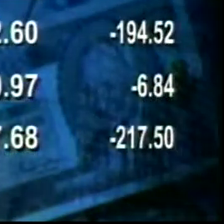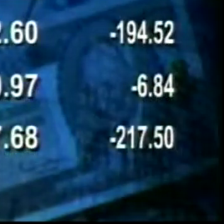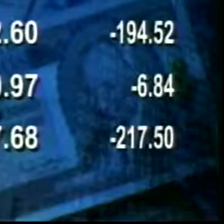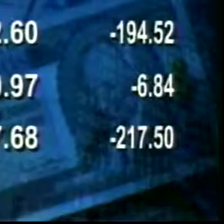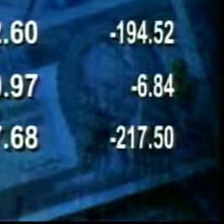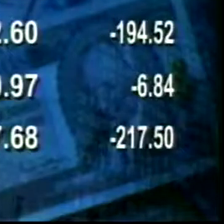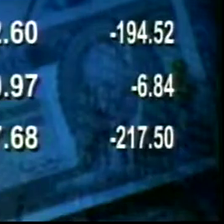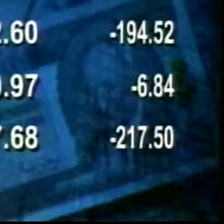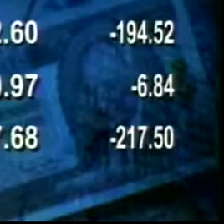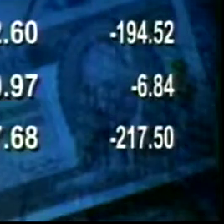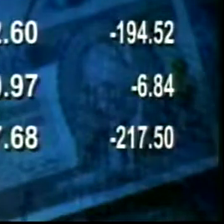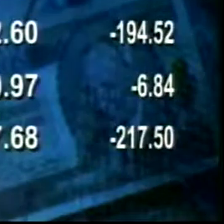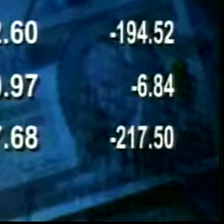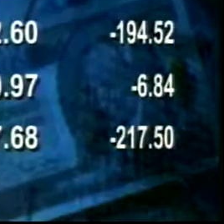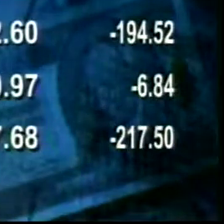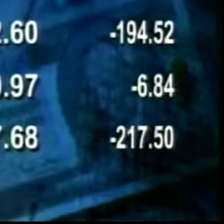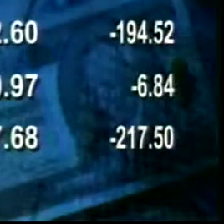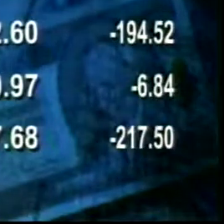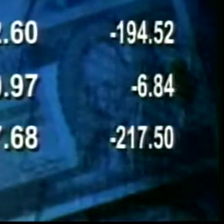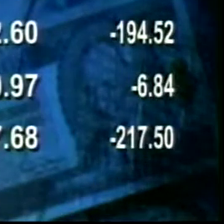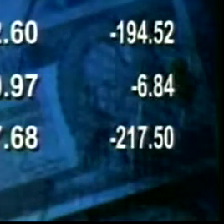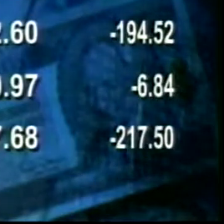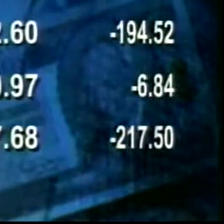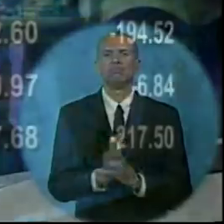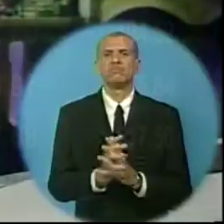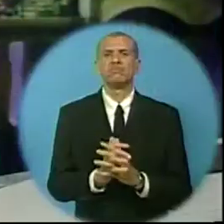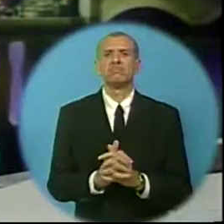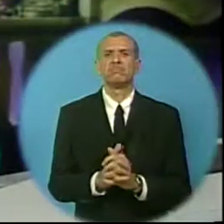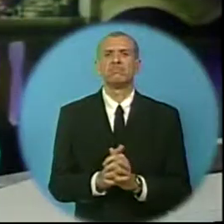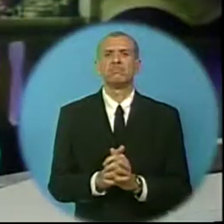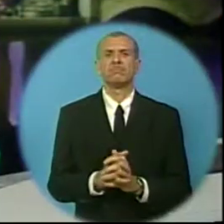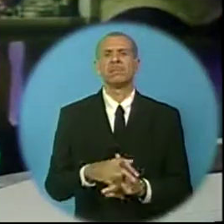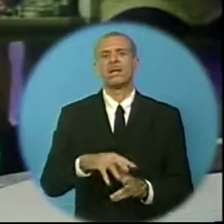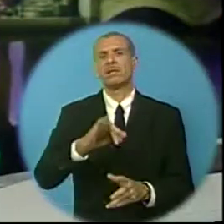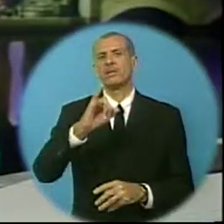Japanese